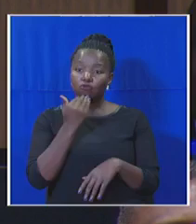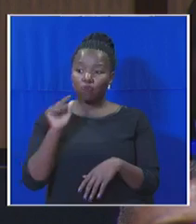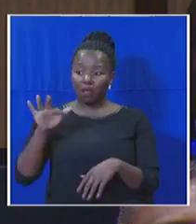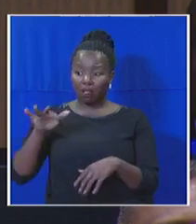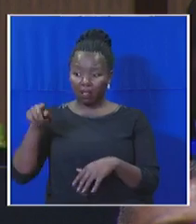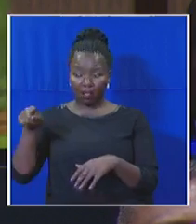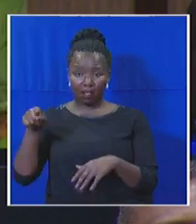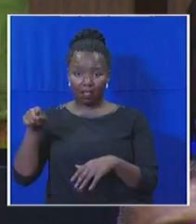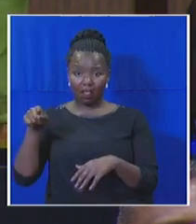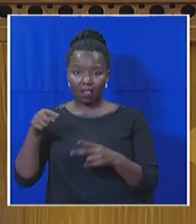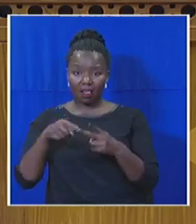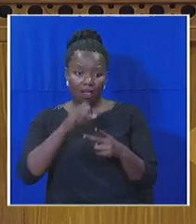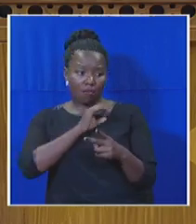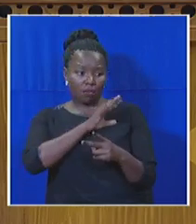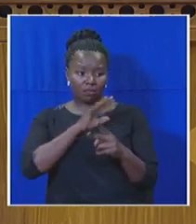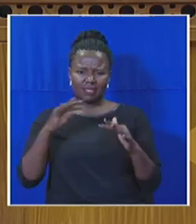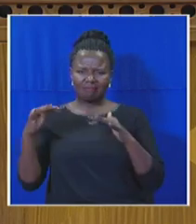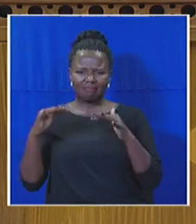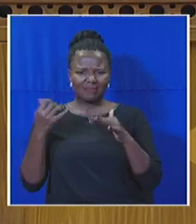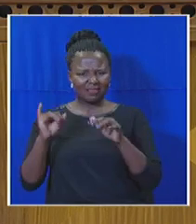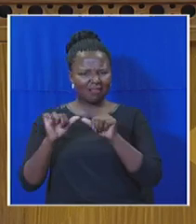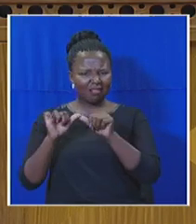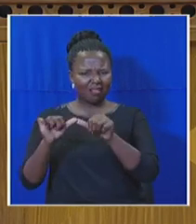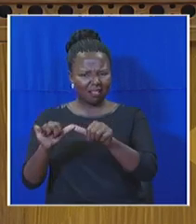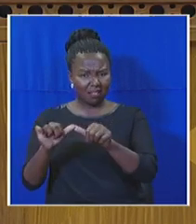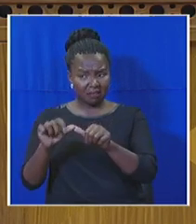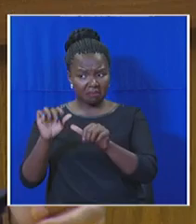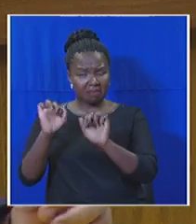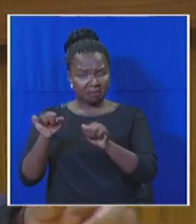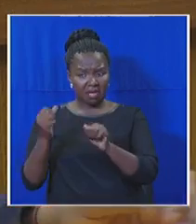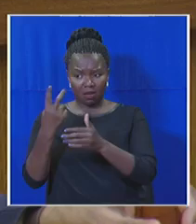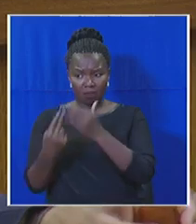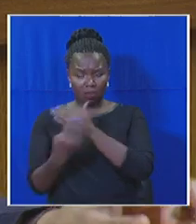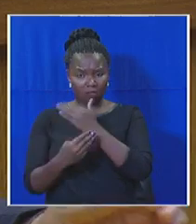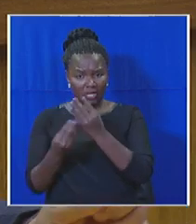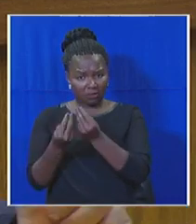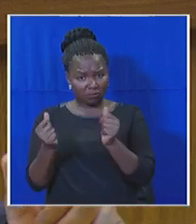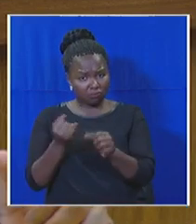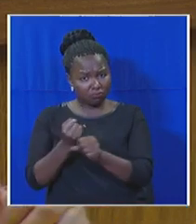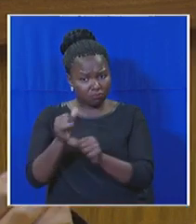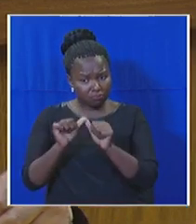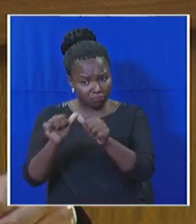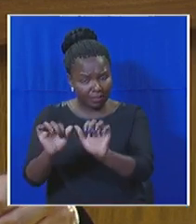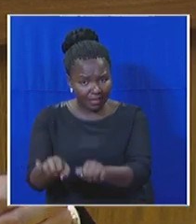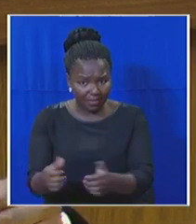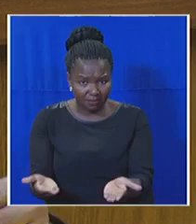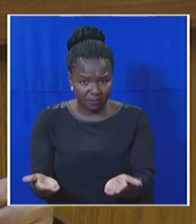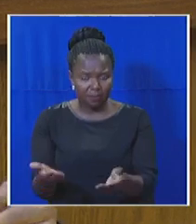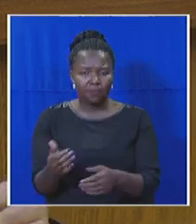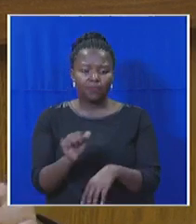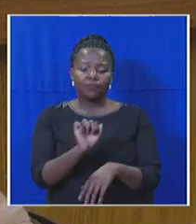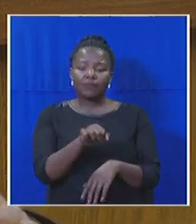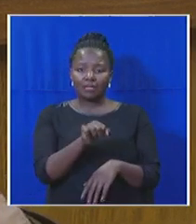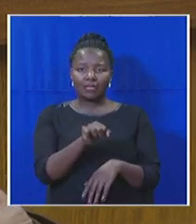Thank you. The Honorable President. Thank you, Madam Speaker. Yes, definitely, it